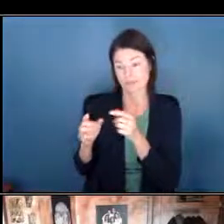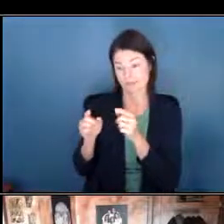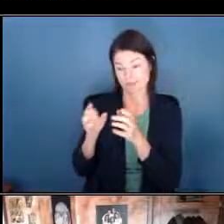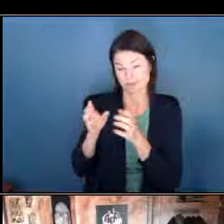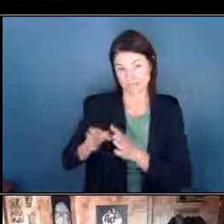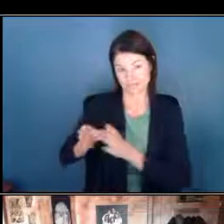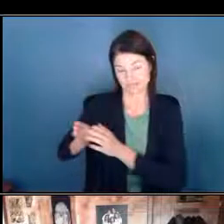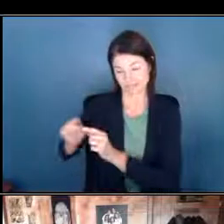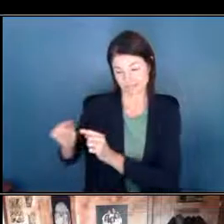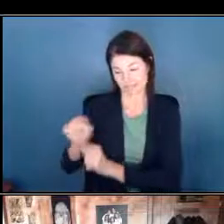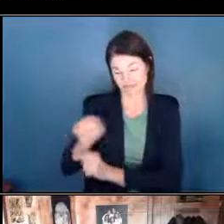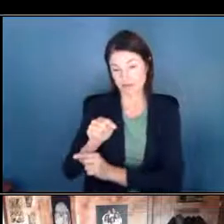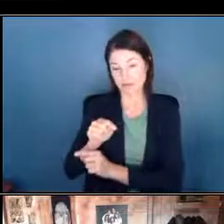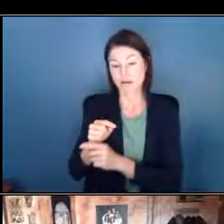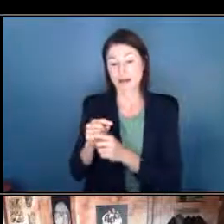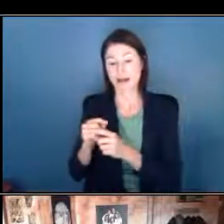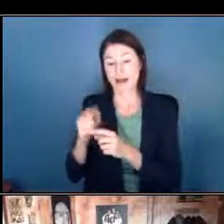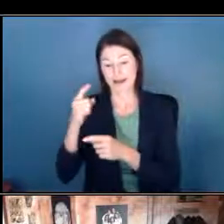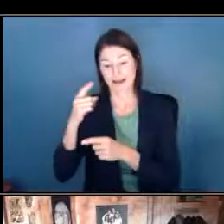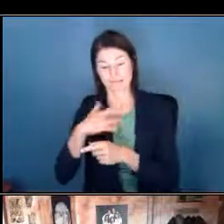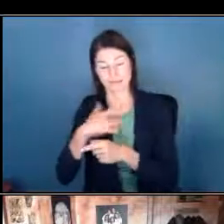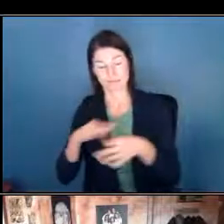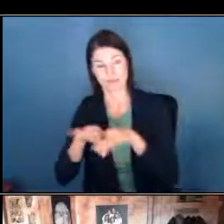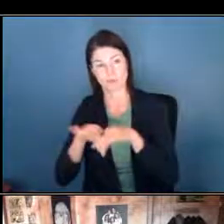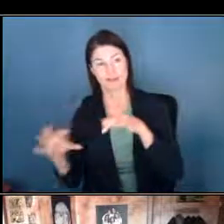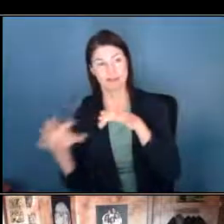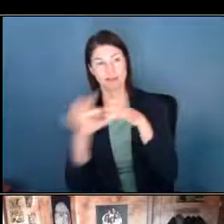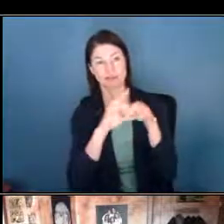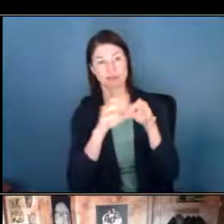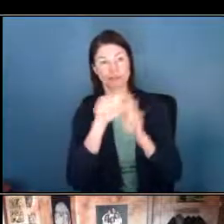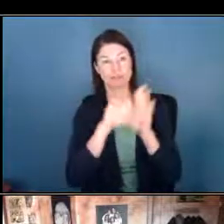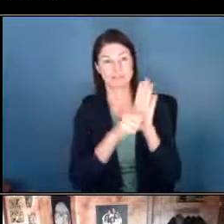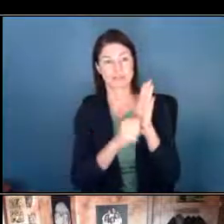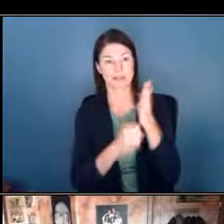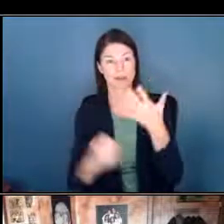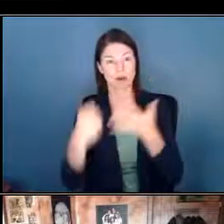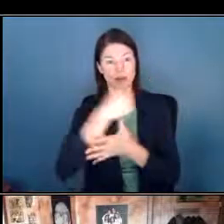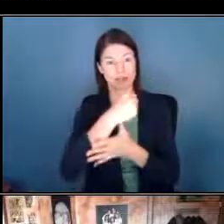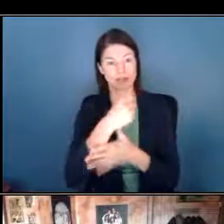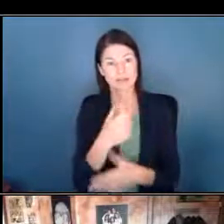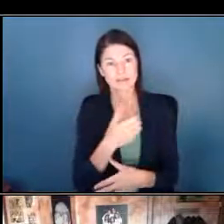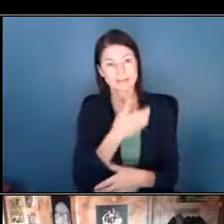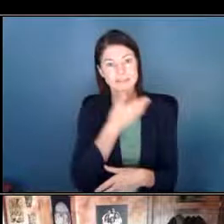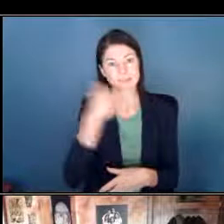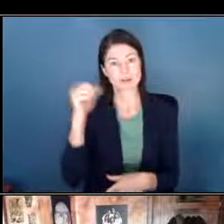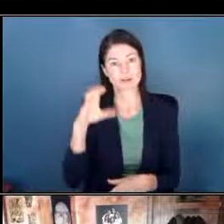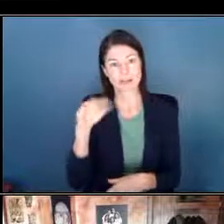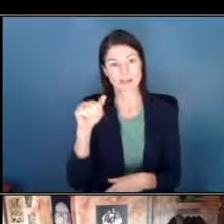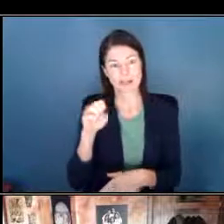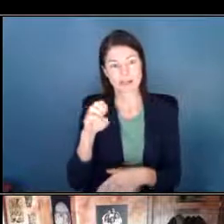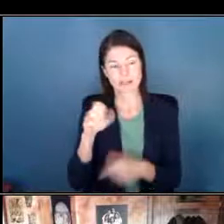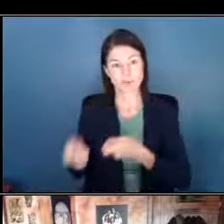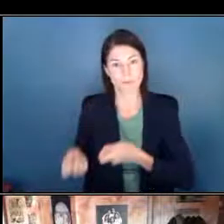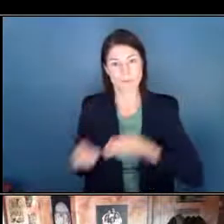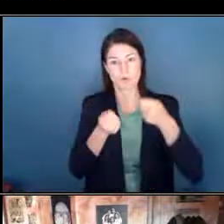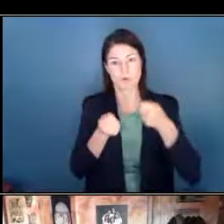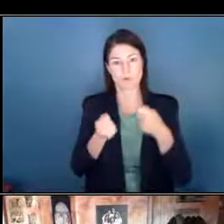I think linking it to a state priority is a better case. That enhances the case.